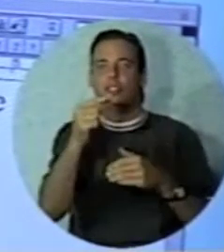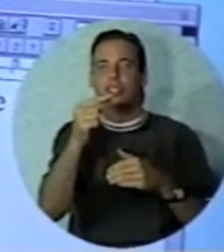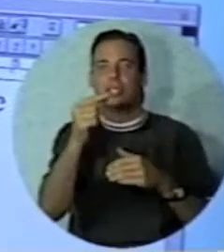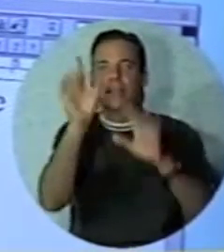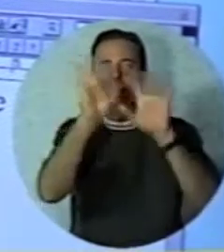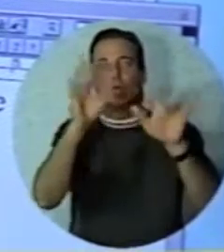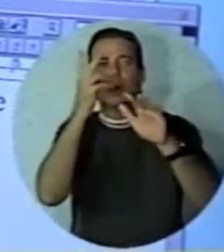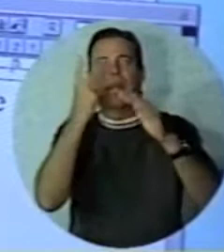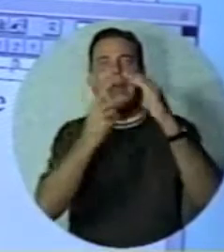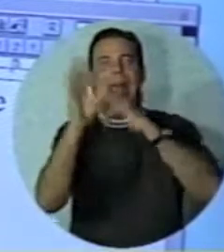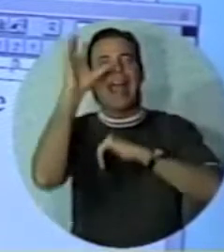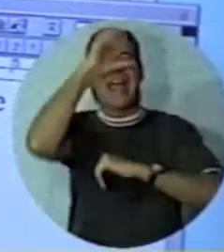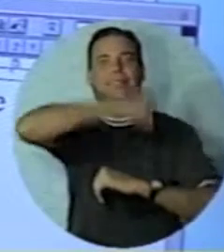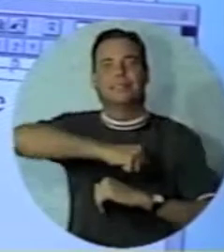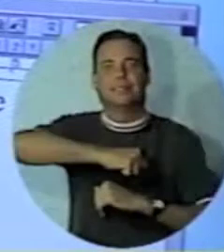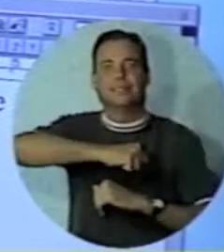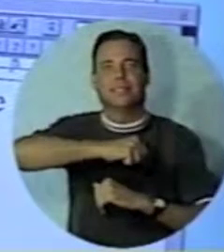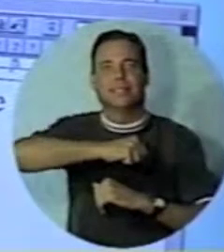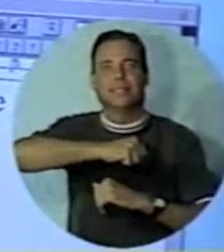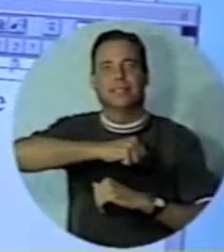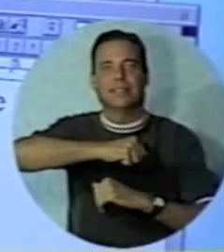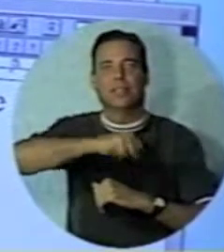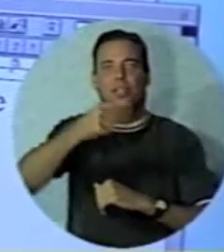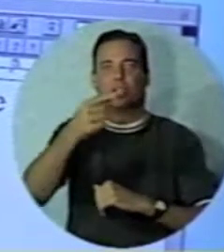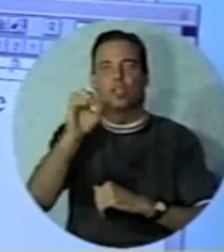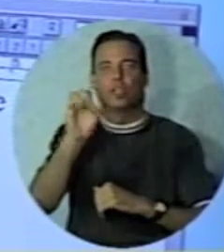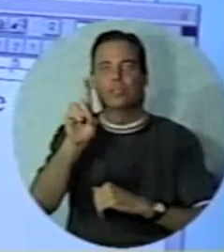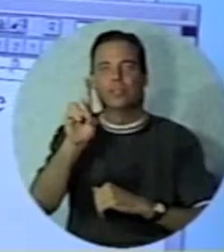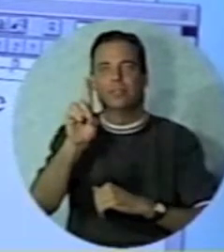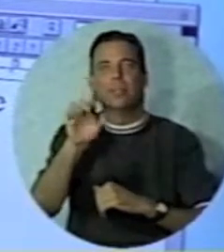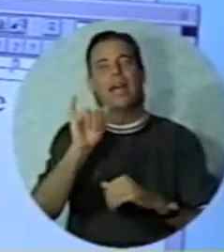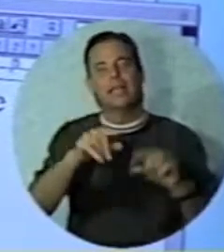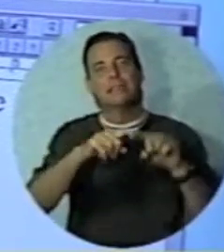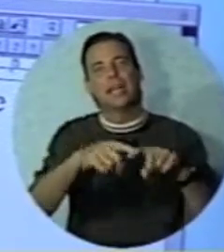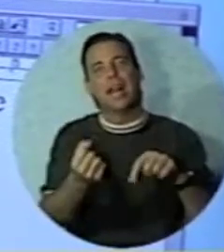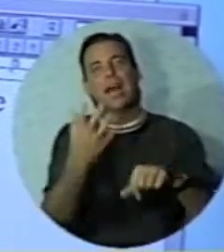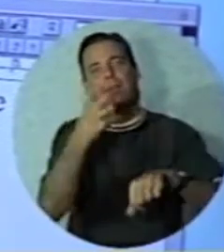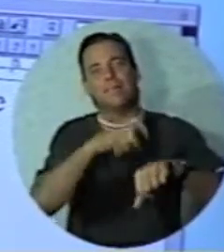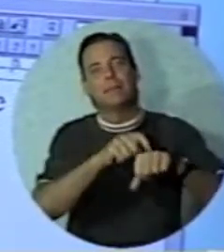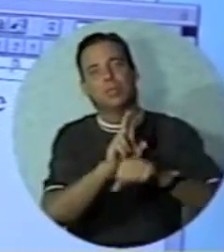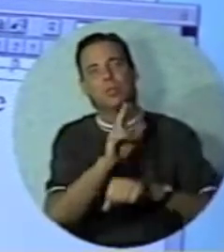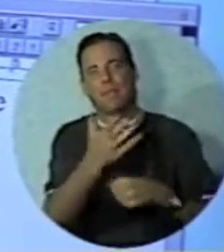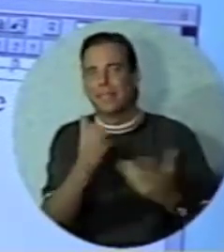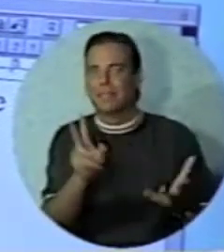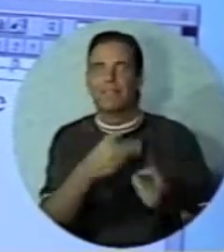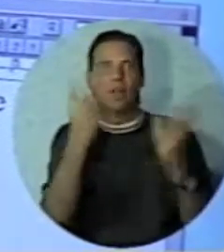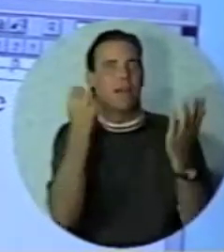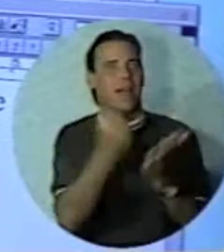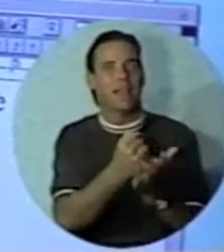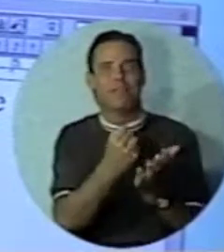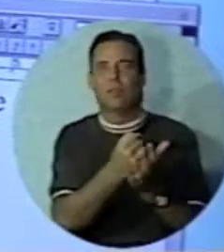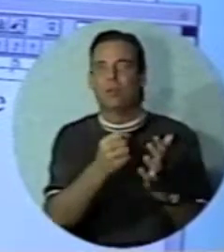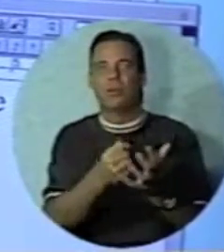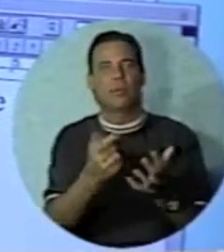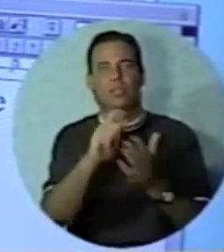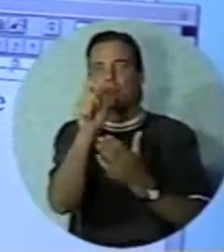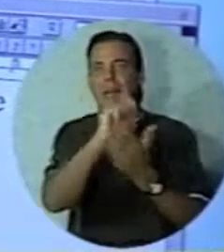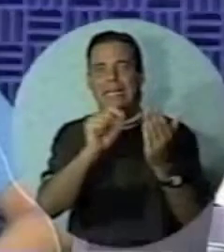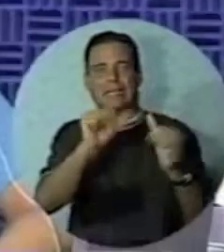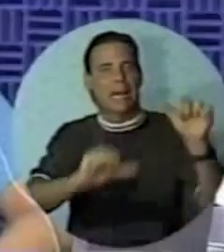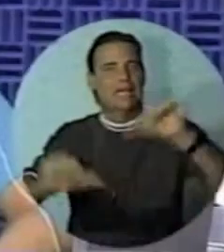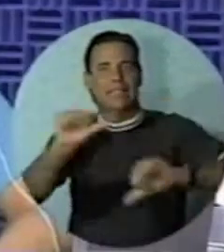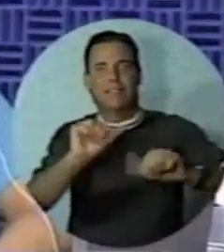computer guessed the word good, didn't it? right, according to how many times you use things. Now, this comes in very helpful when you're writing scientific